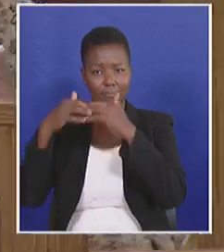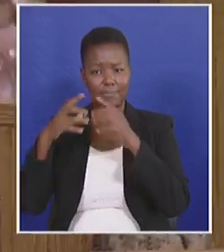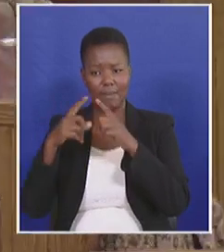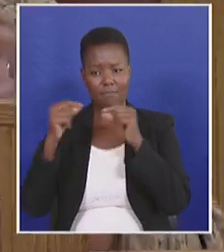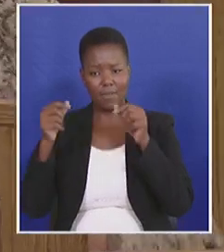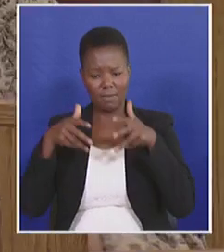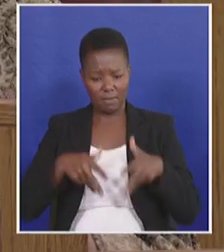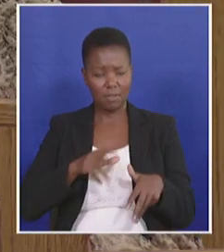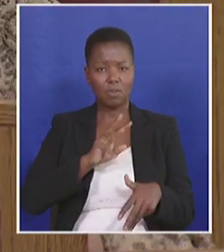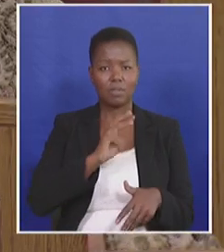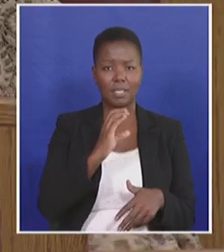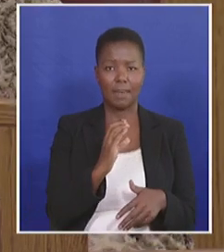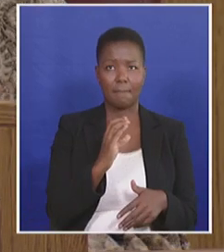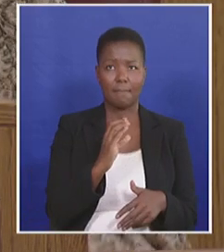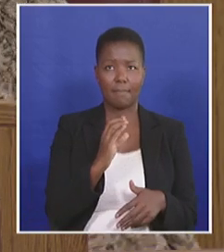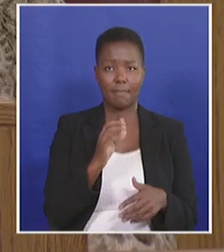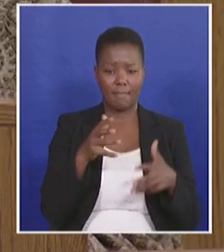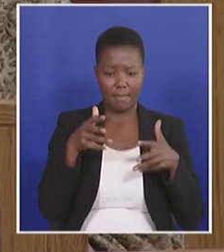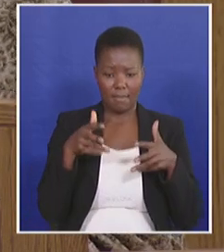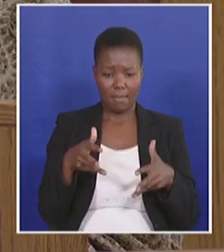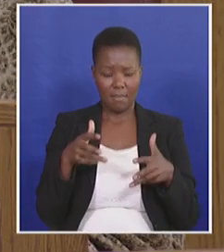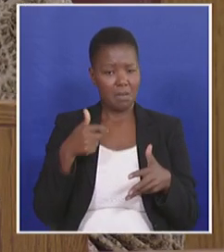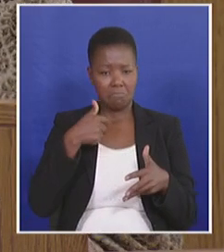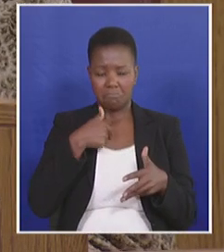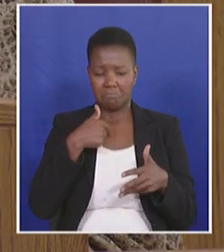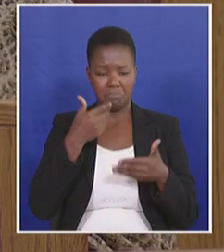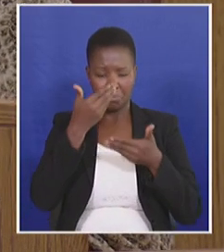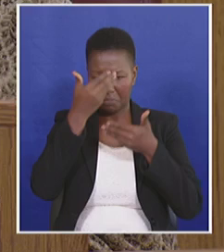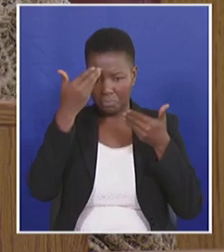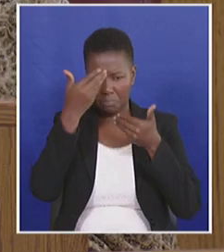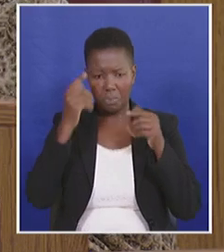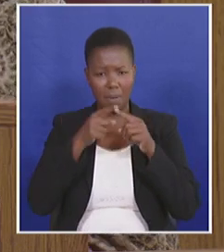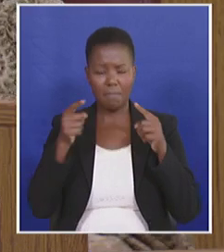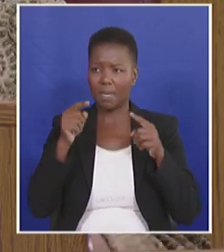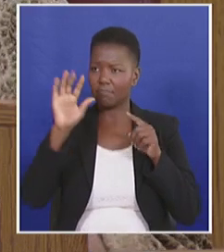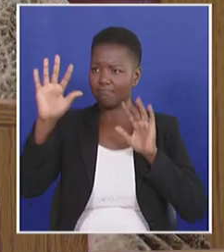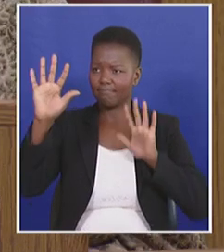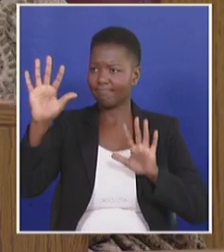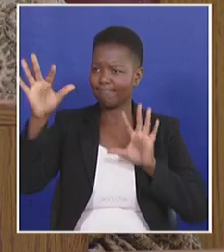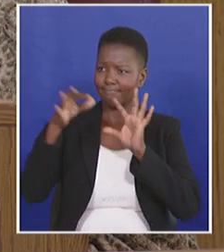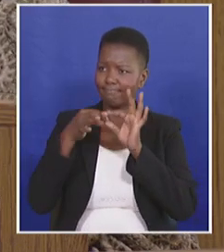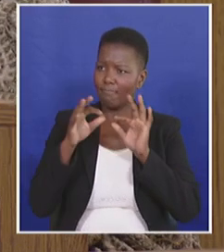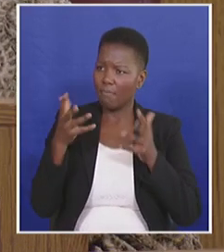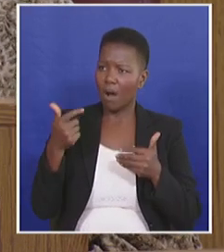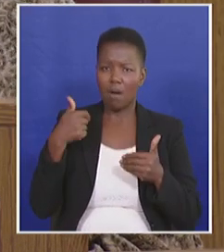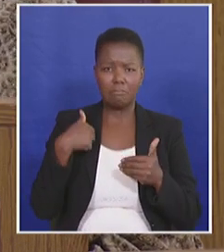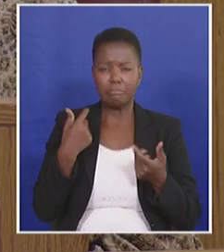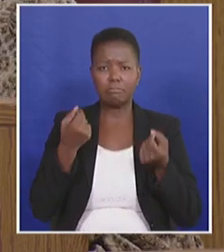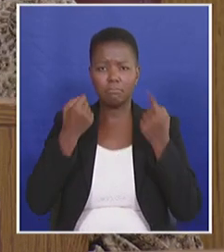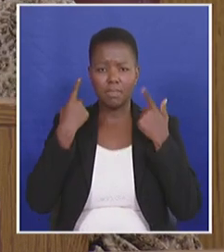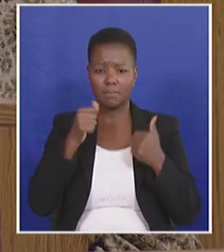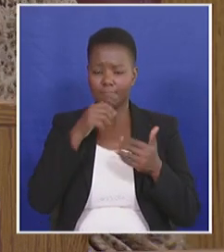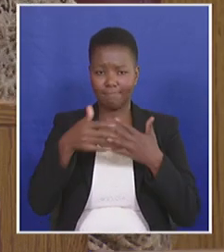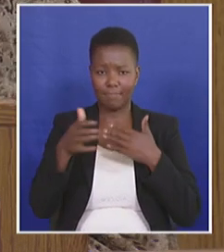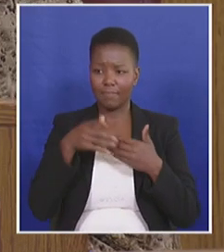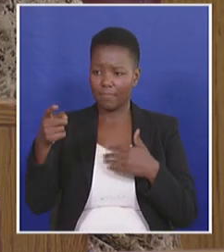the Western Cape. So not being in the police environment, I couldn't make the connection. And that is why I left the matter to